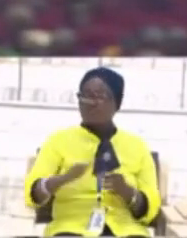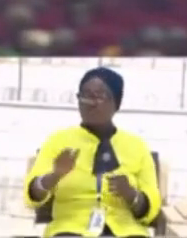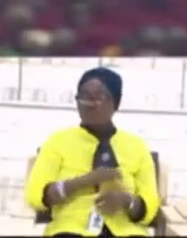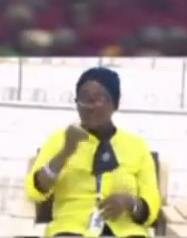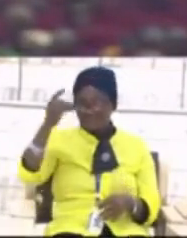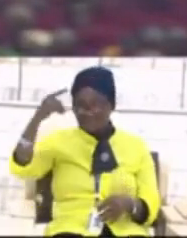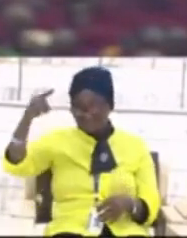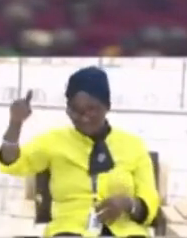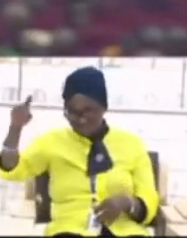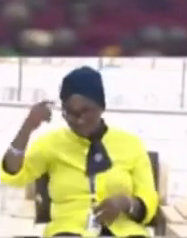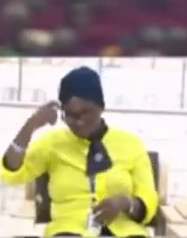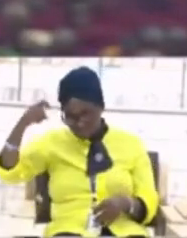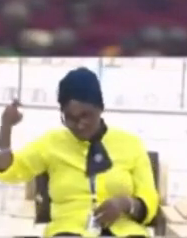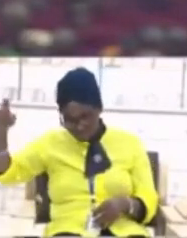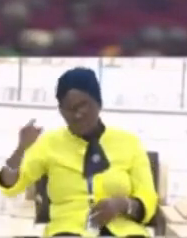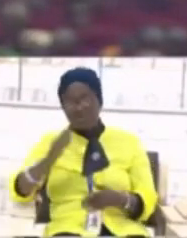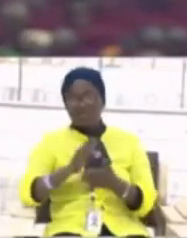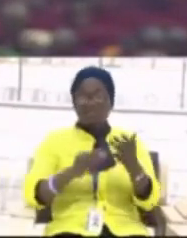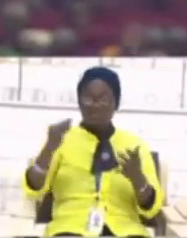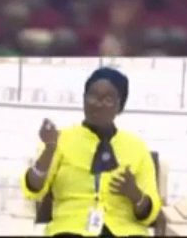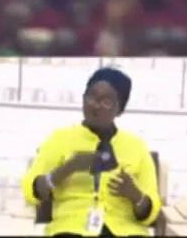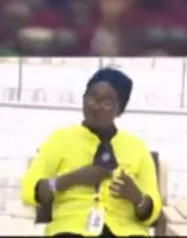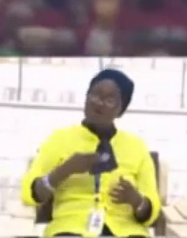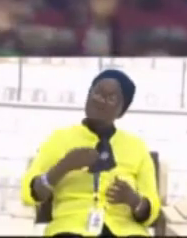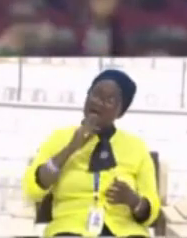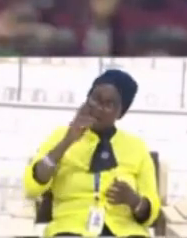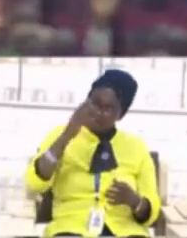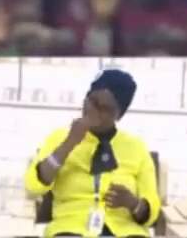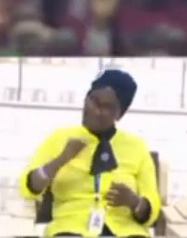But will you lift your hand to the Almighty God and say, in the mighty